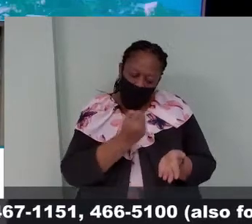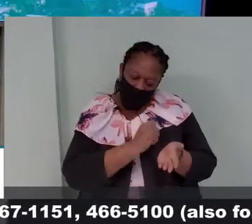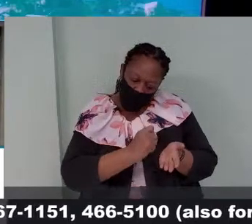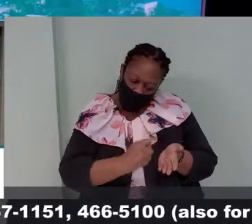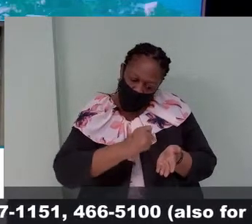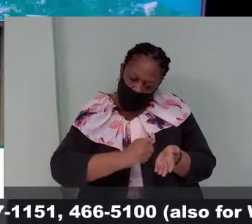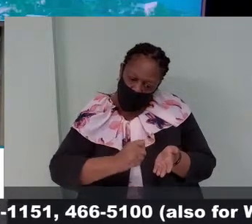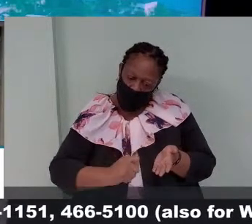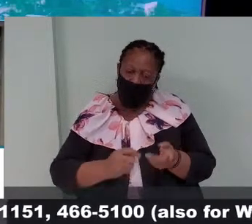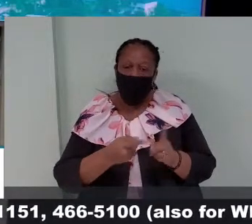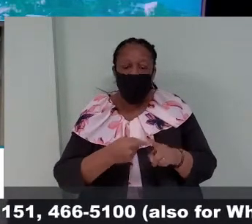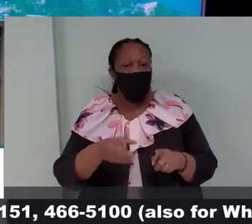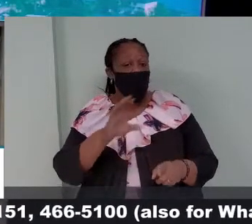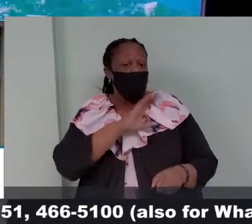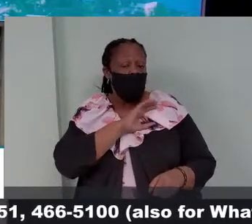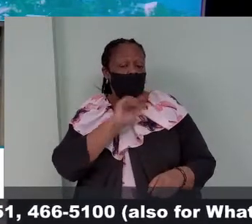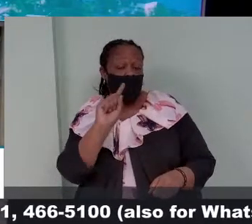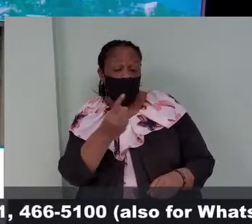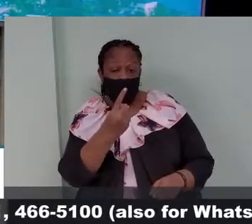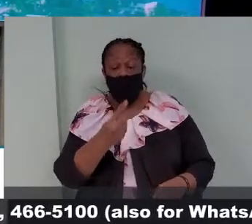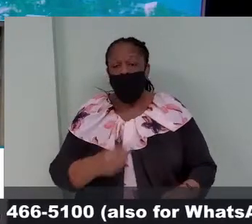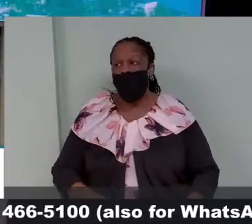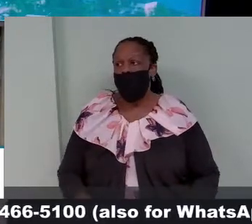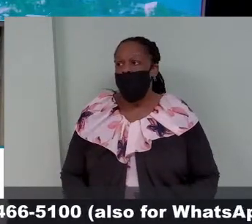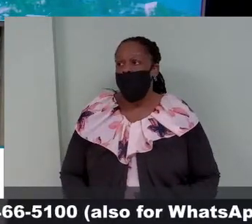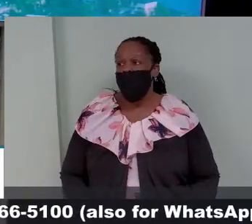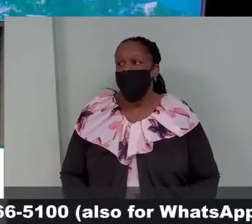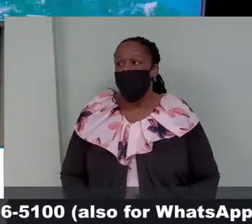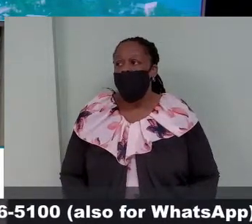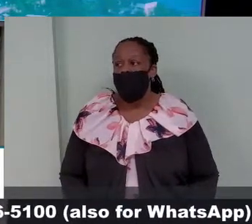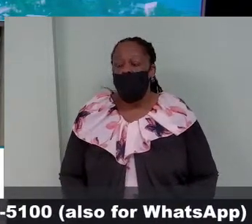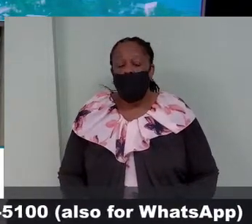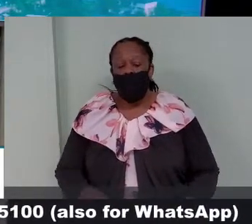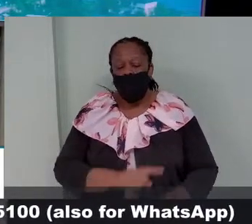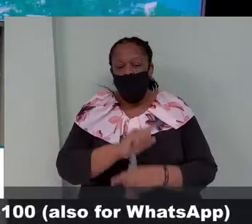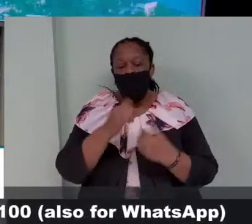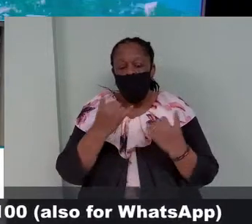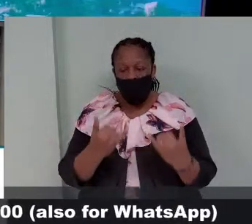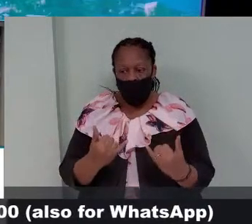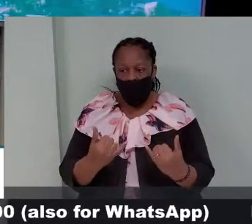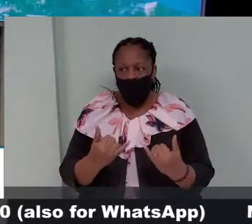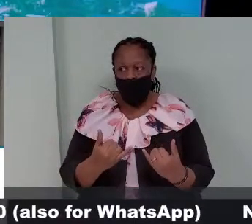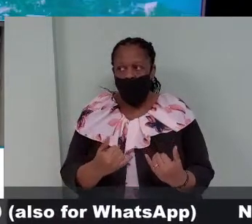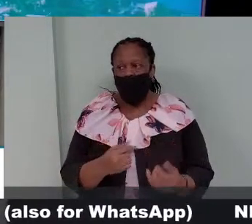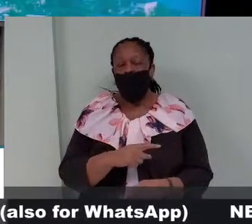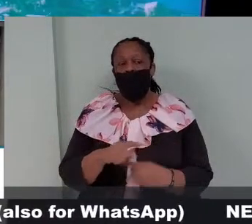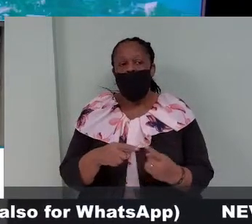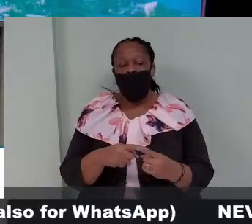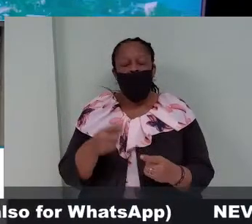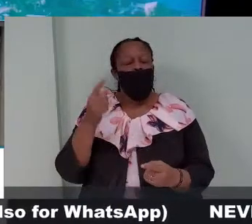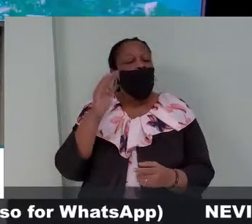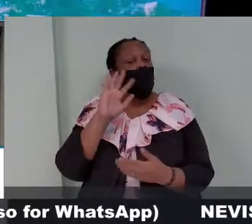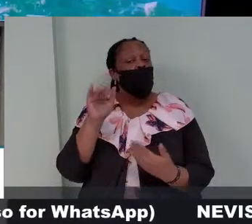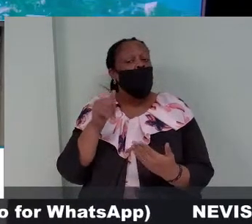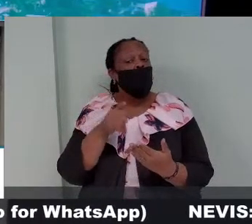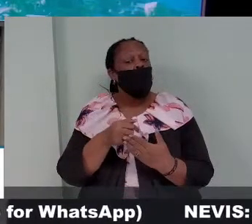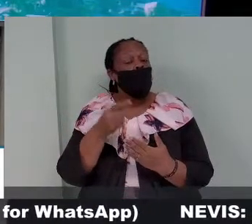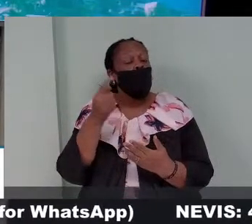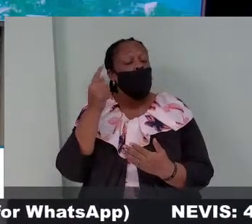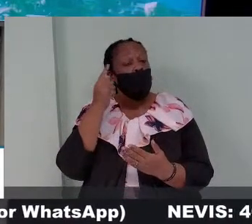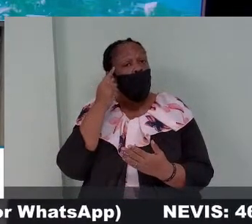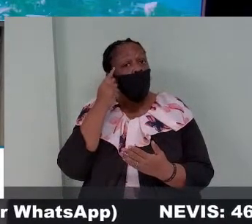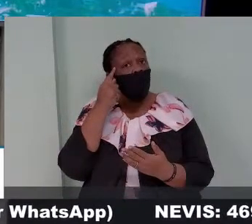Police. As a precaution, therefore, and until we are comfortable that all the entry and quarantine